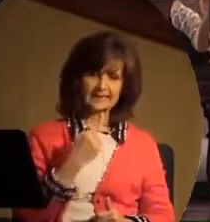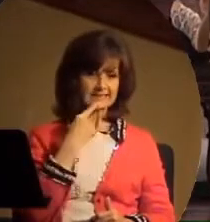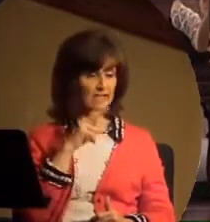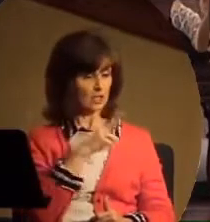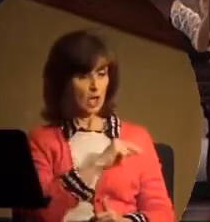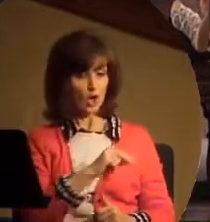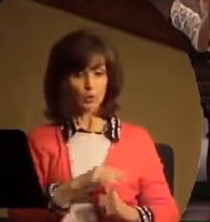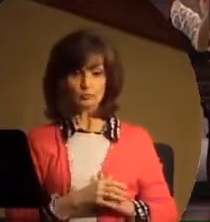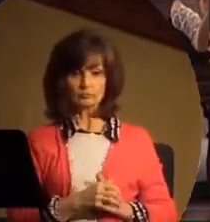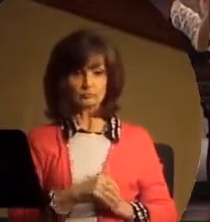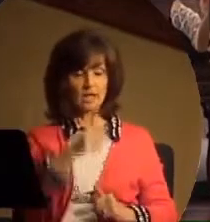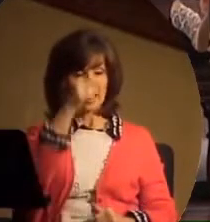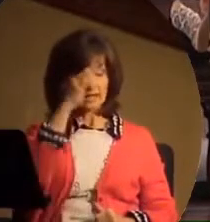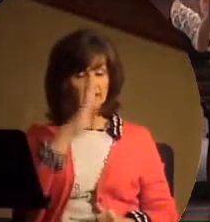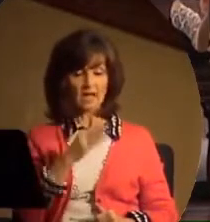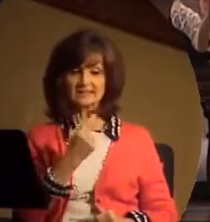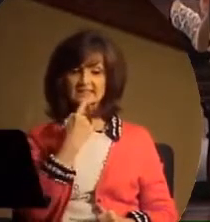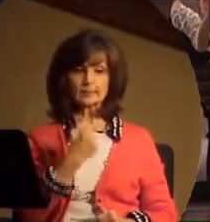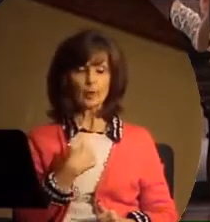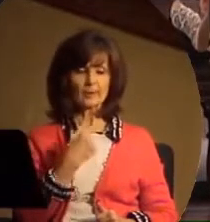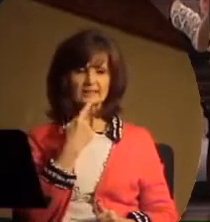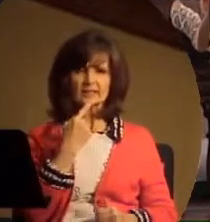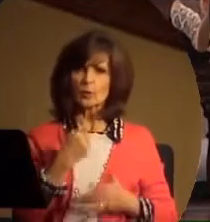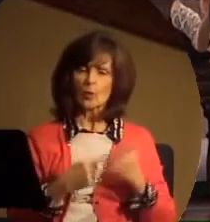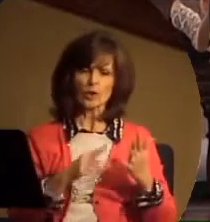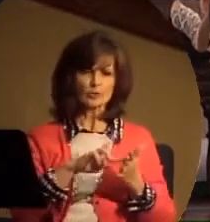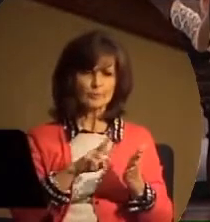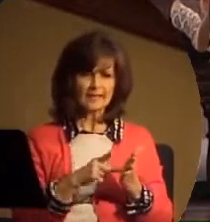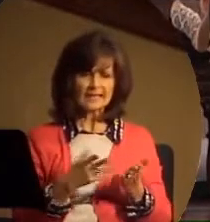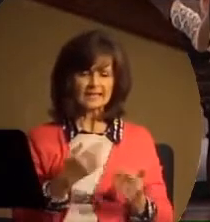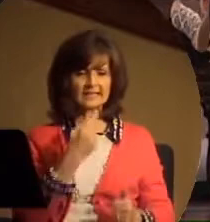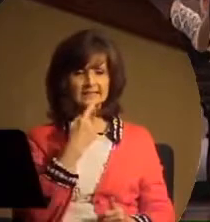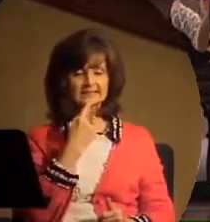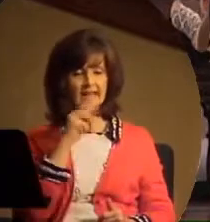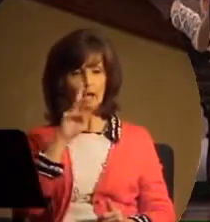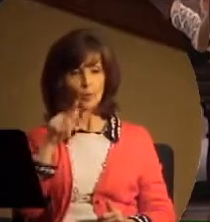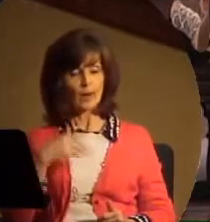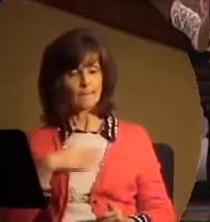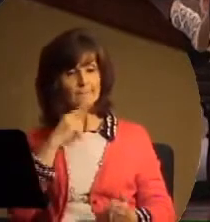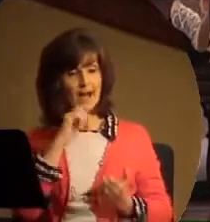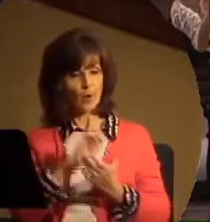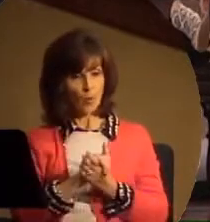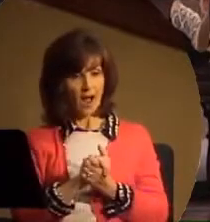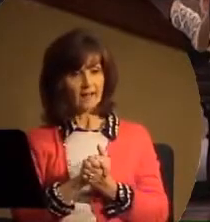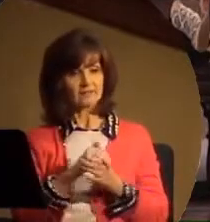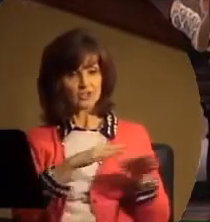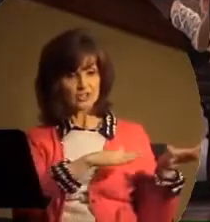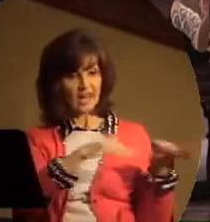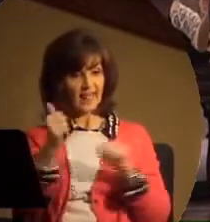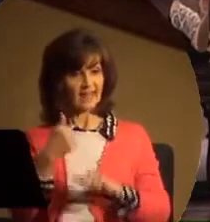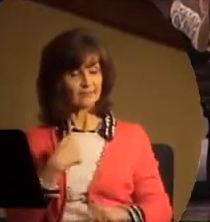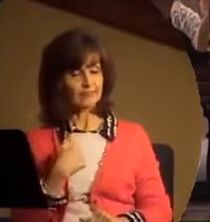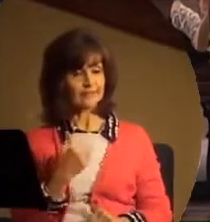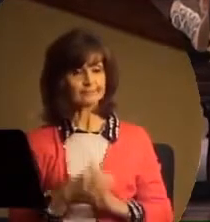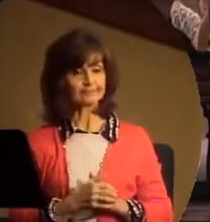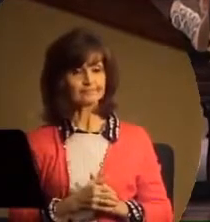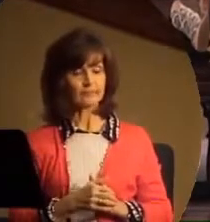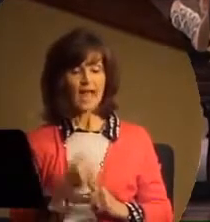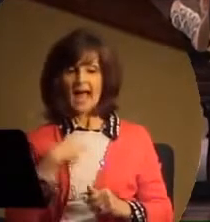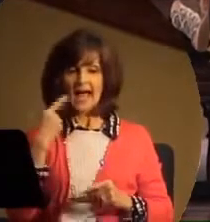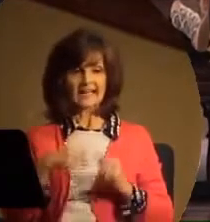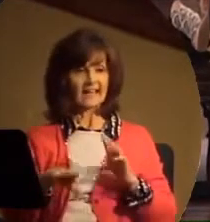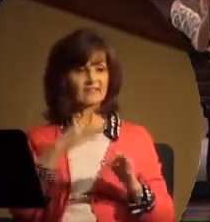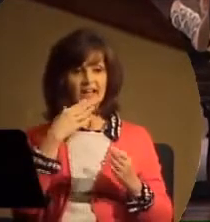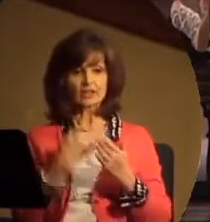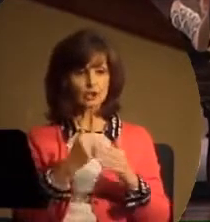"No." He said, "God's let me down." I said, "What are you talking about?" He said, "Well," he said, "my wife just run off and left me." He said, "I can't find a